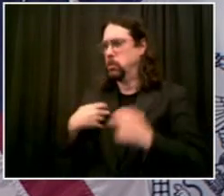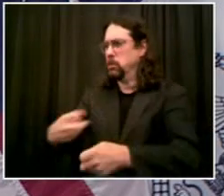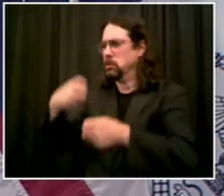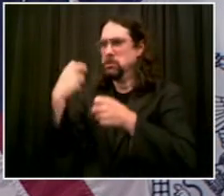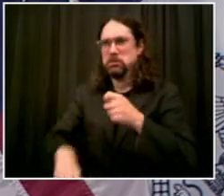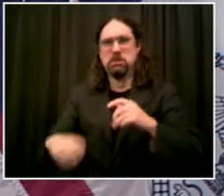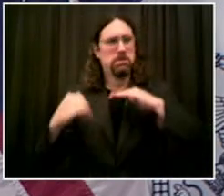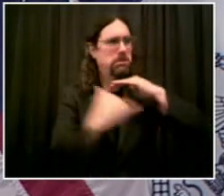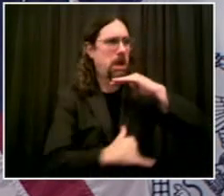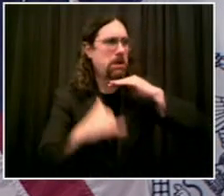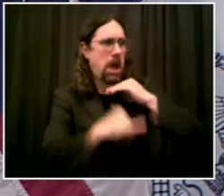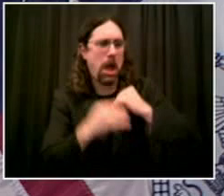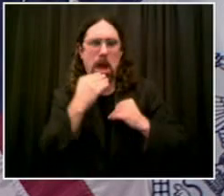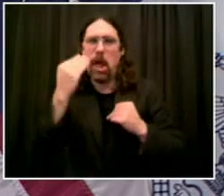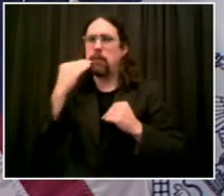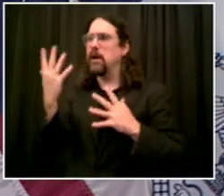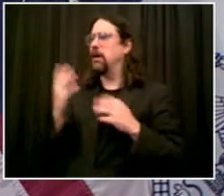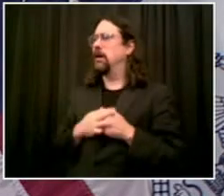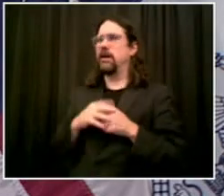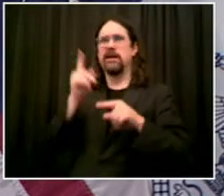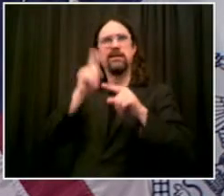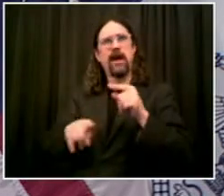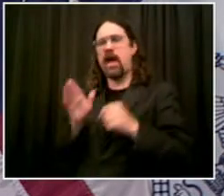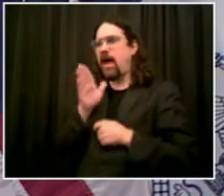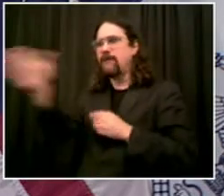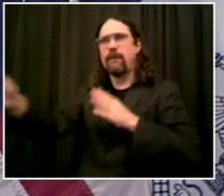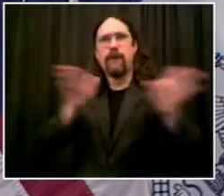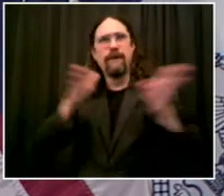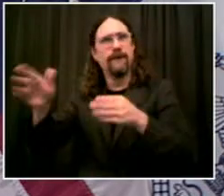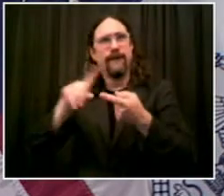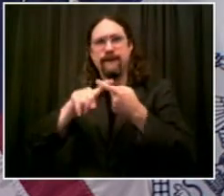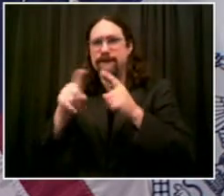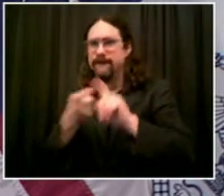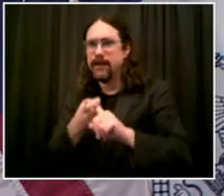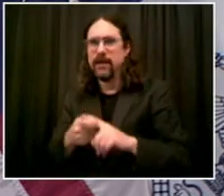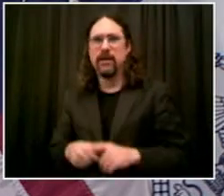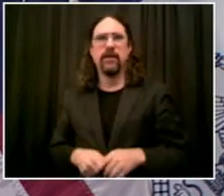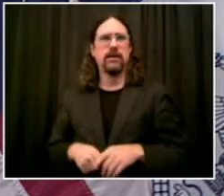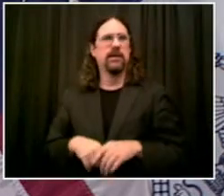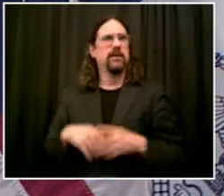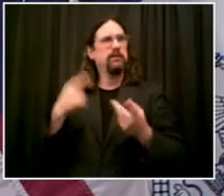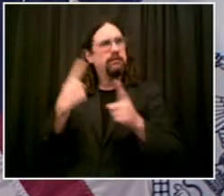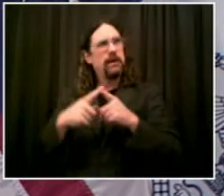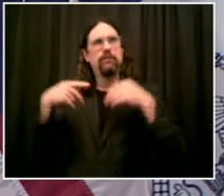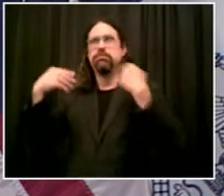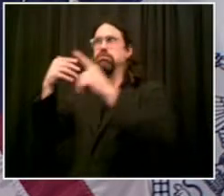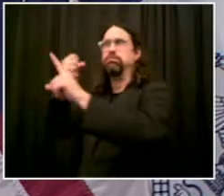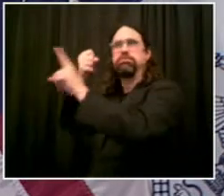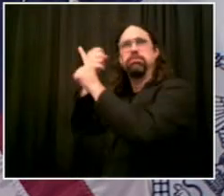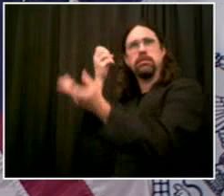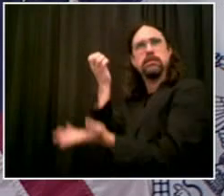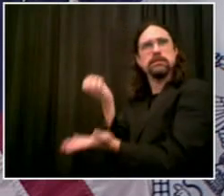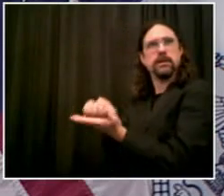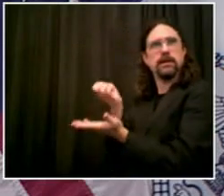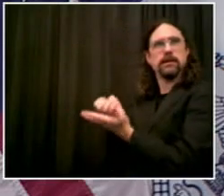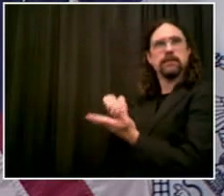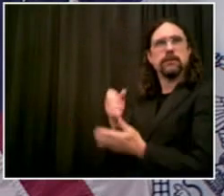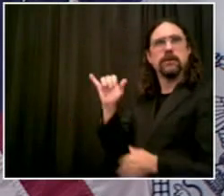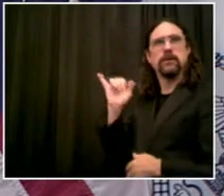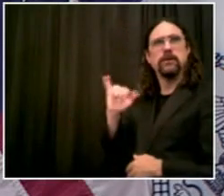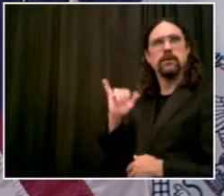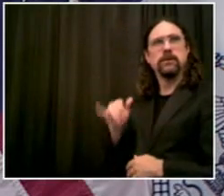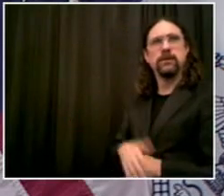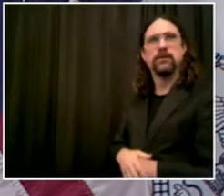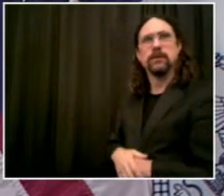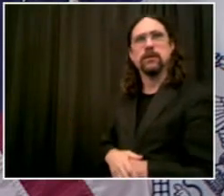for them. So yesterday we talked about some really wonderful new things we'll be able to do this summer. More will be talked about in the coming